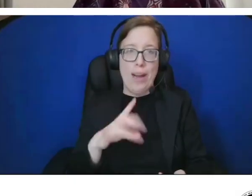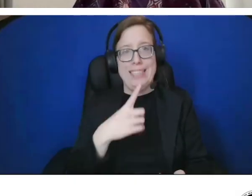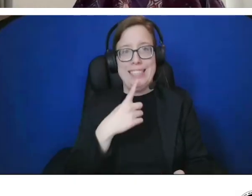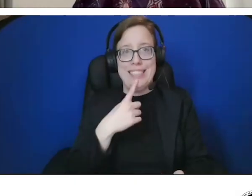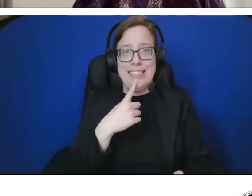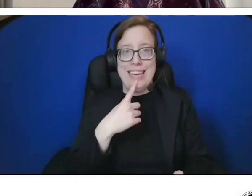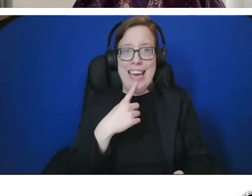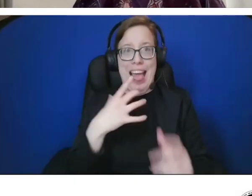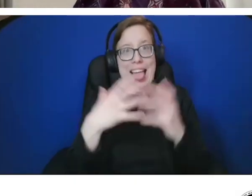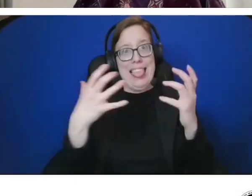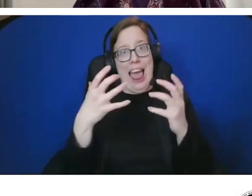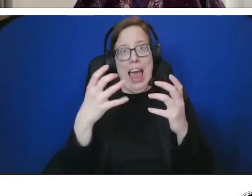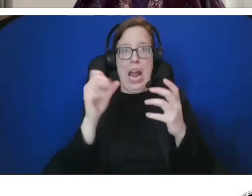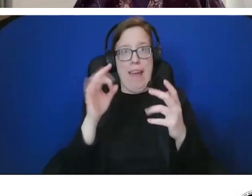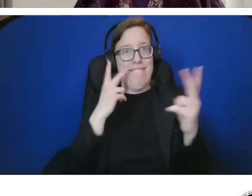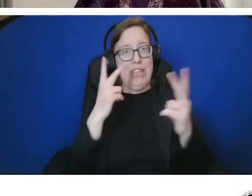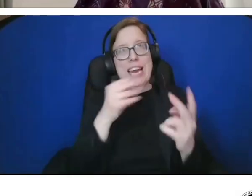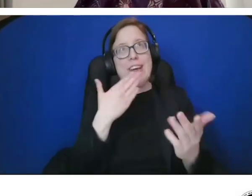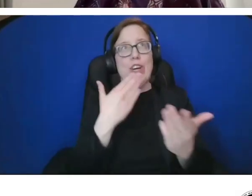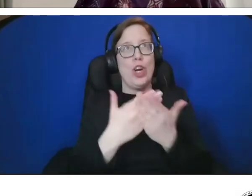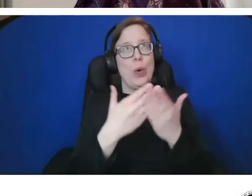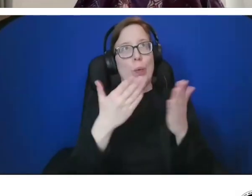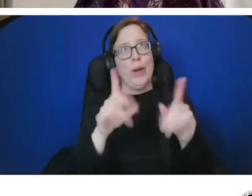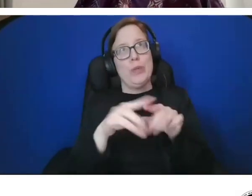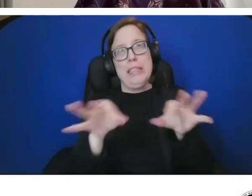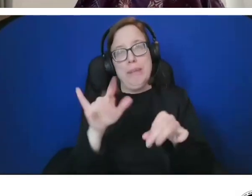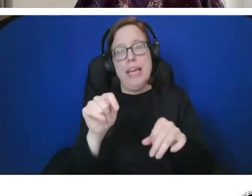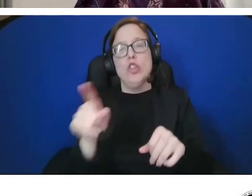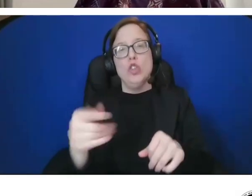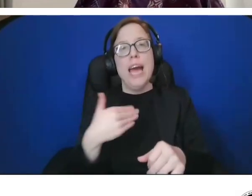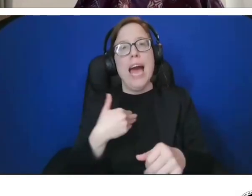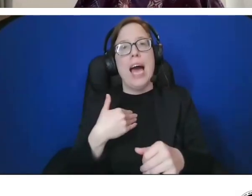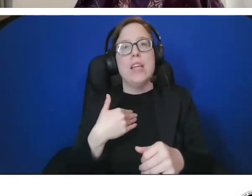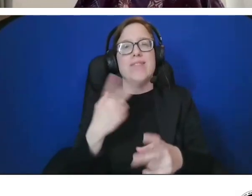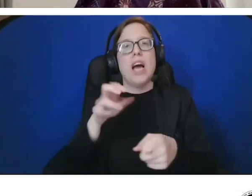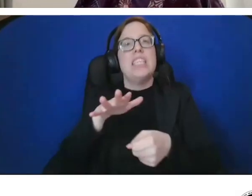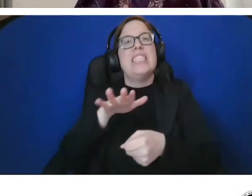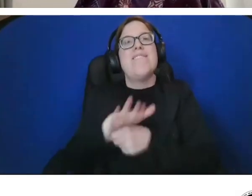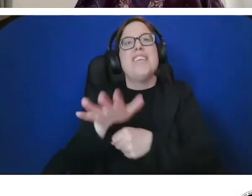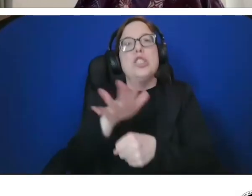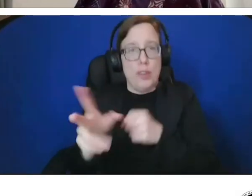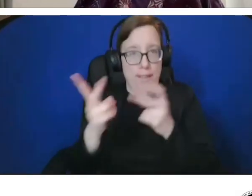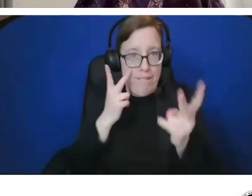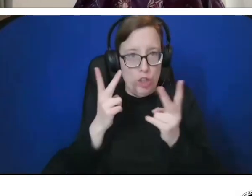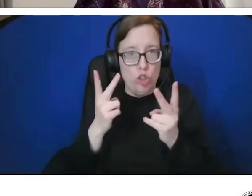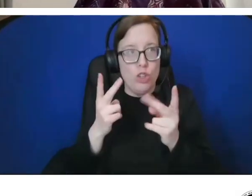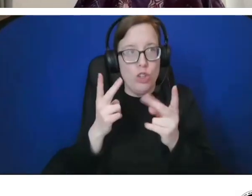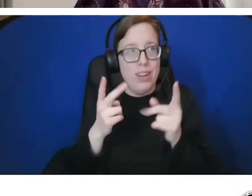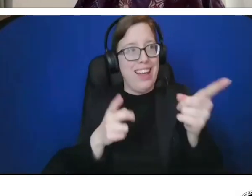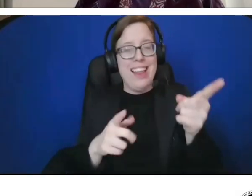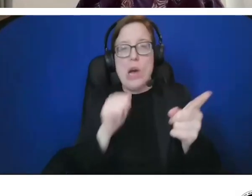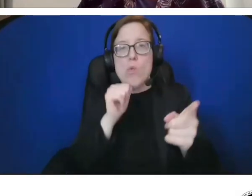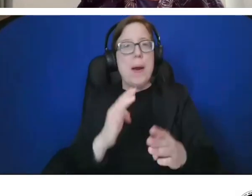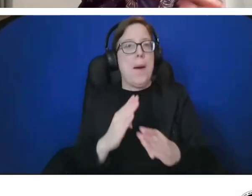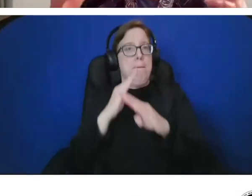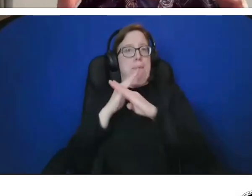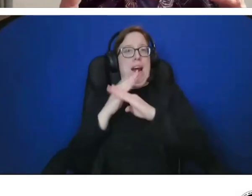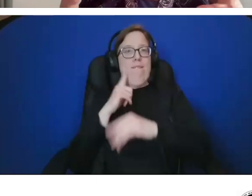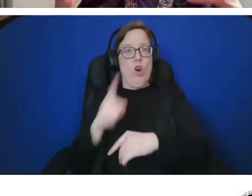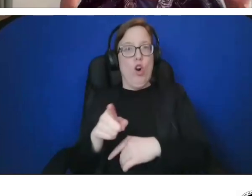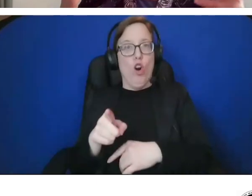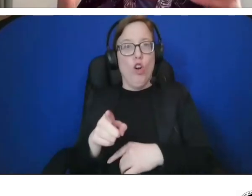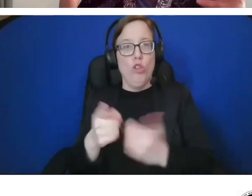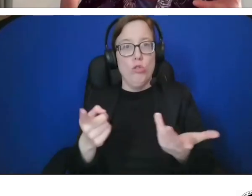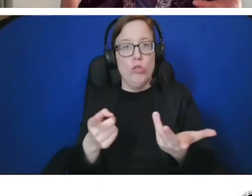I don't want to say a lot of vision. That's not a good way to put it. But she had sufficient vision that wasn't as big of an obstacle. And